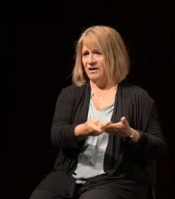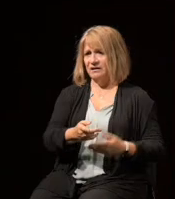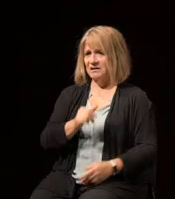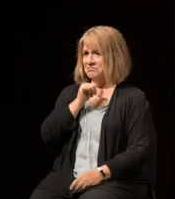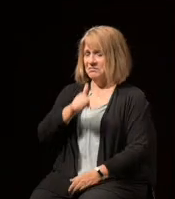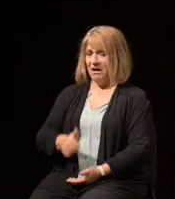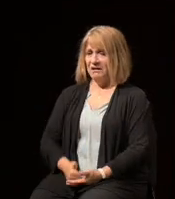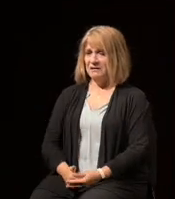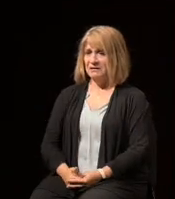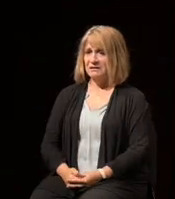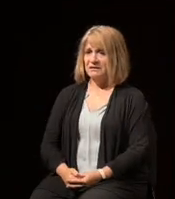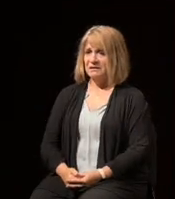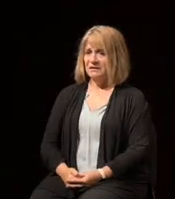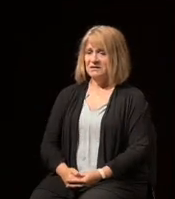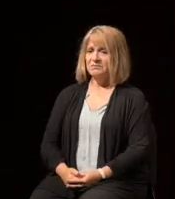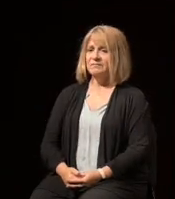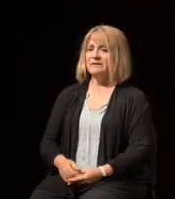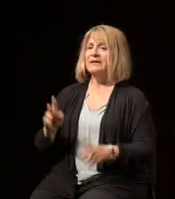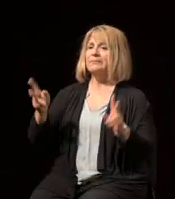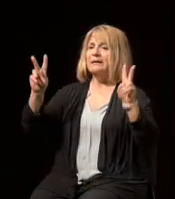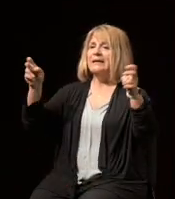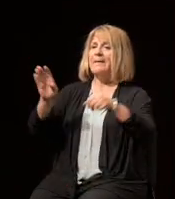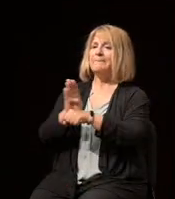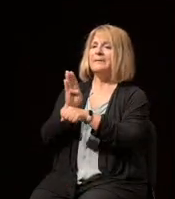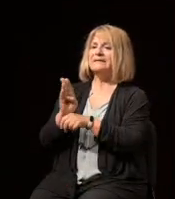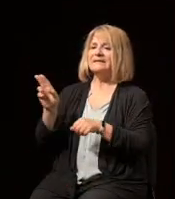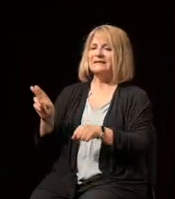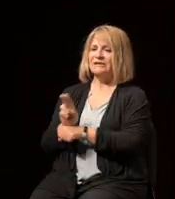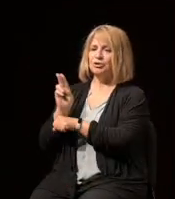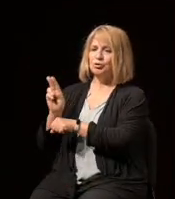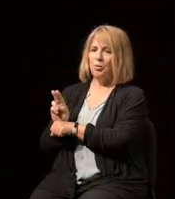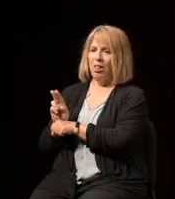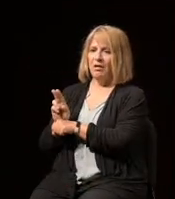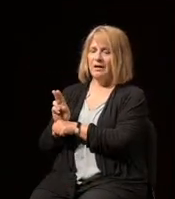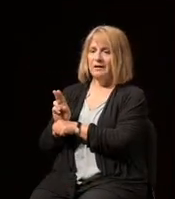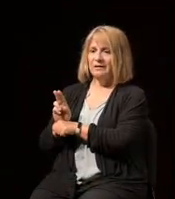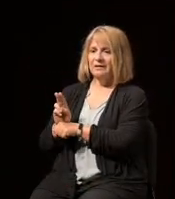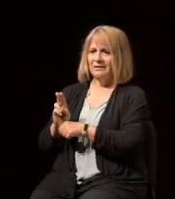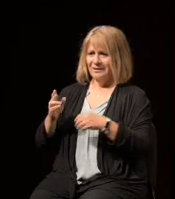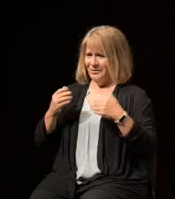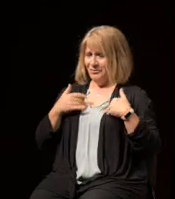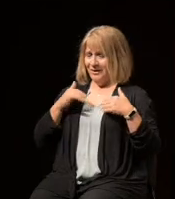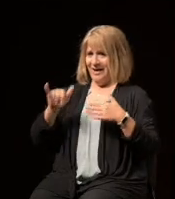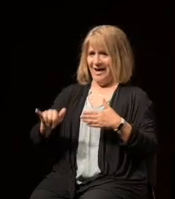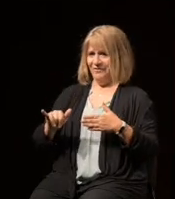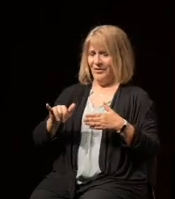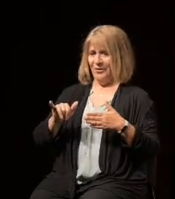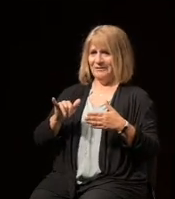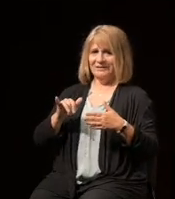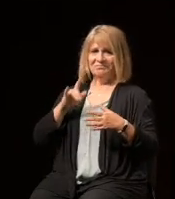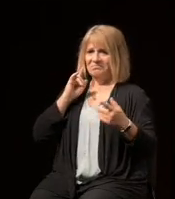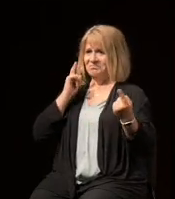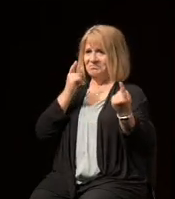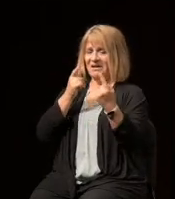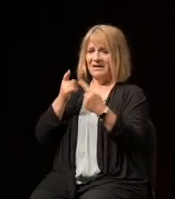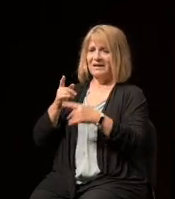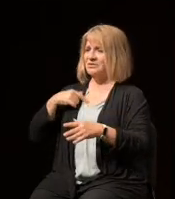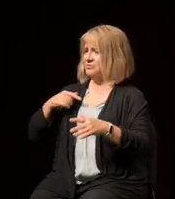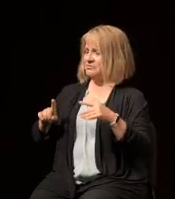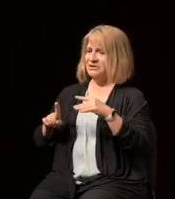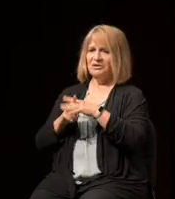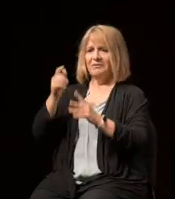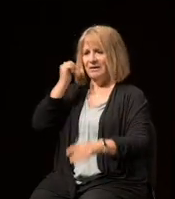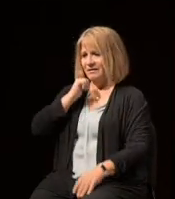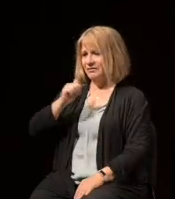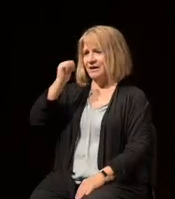It would be, we do business as usual. We have those kinds of outcomes, and we come in every day, day in and day